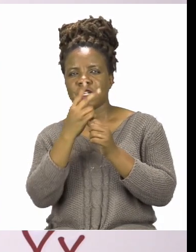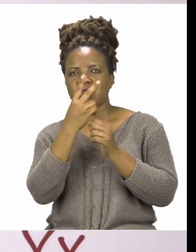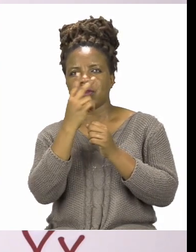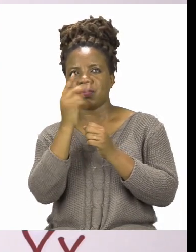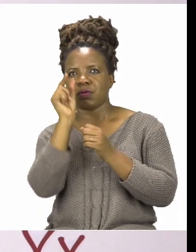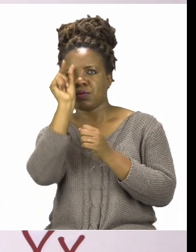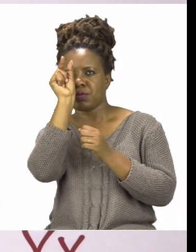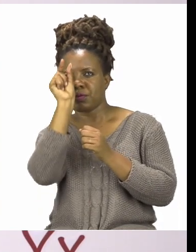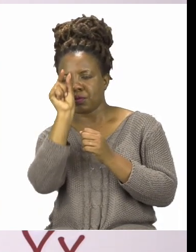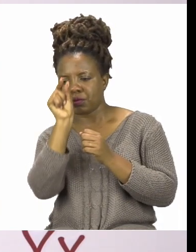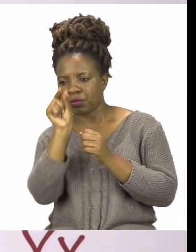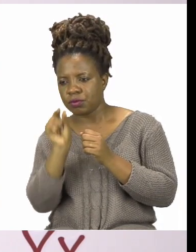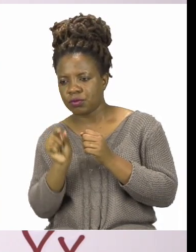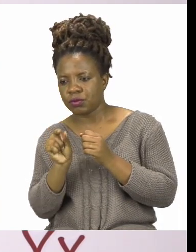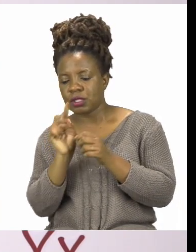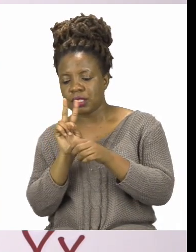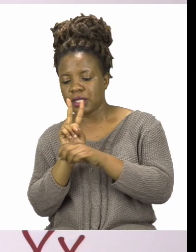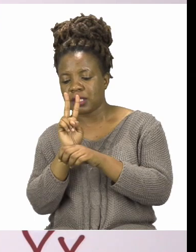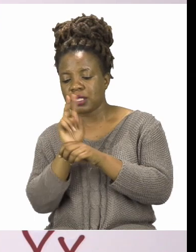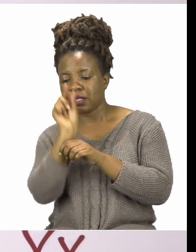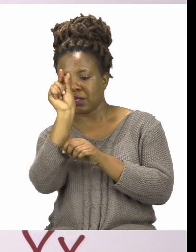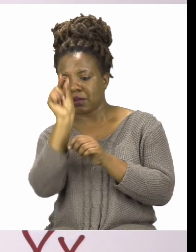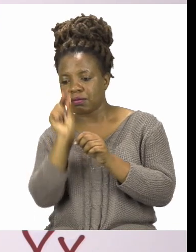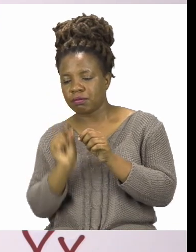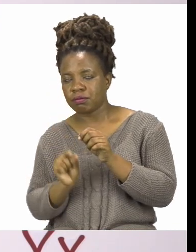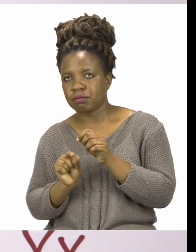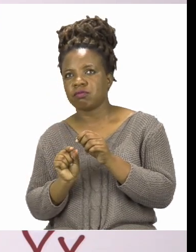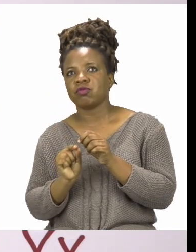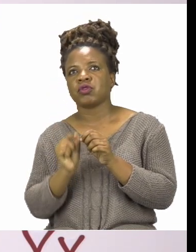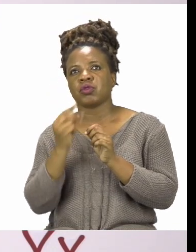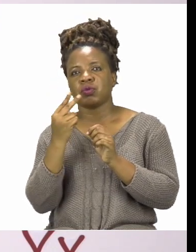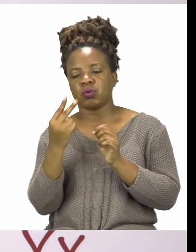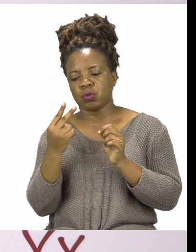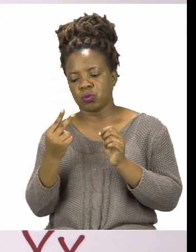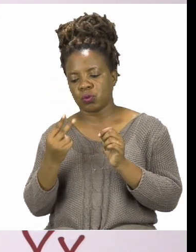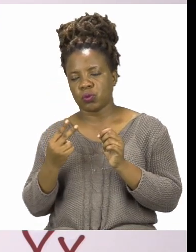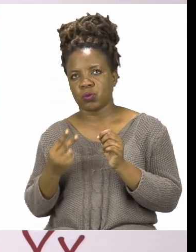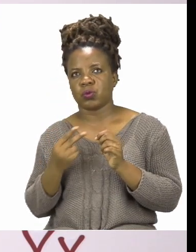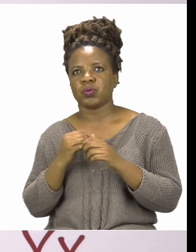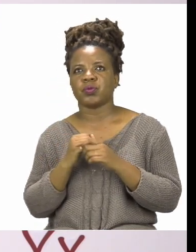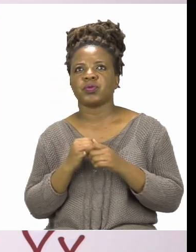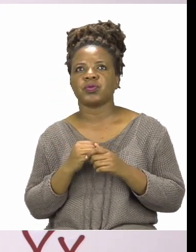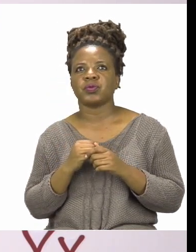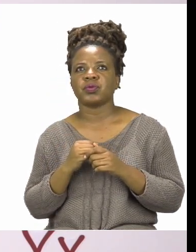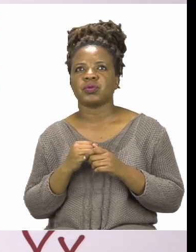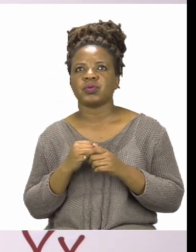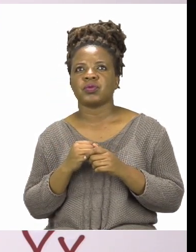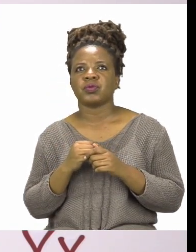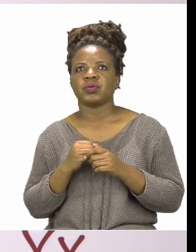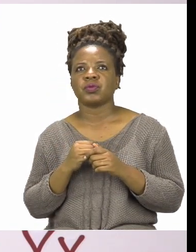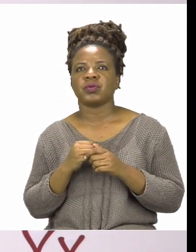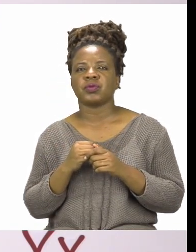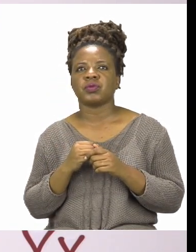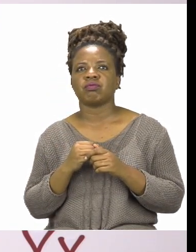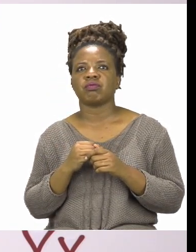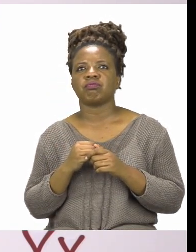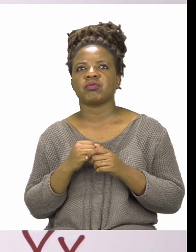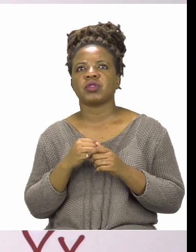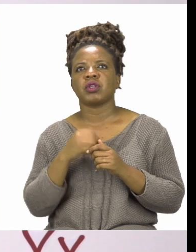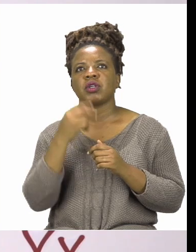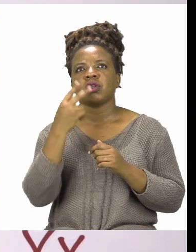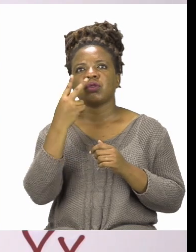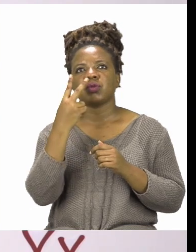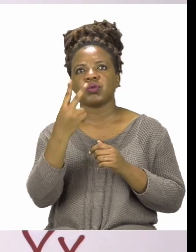using sets. Because we already know that there are 2 sets, we're going to